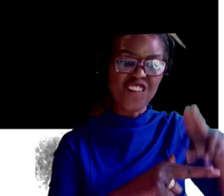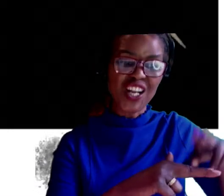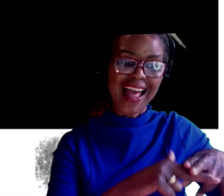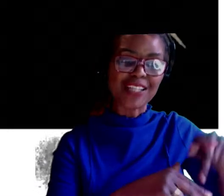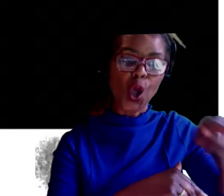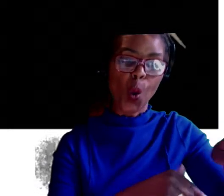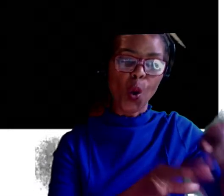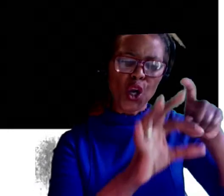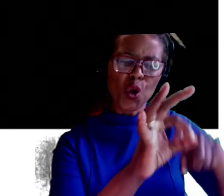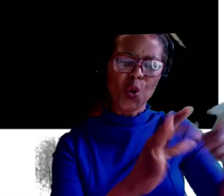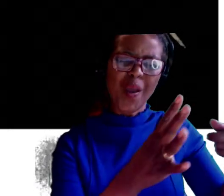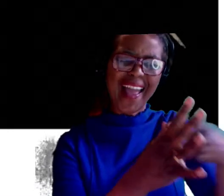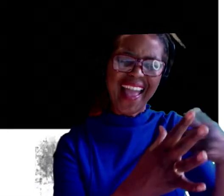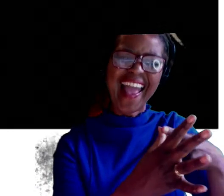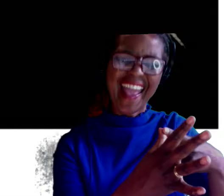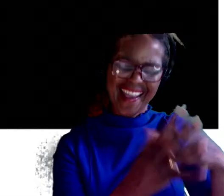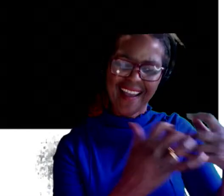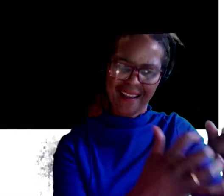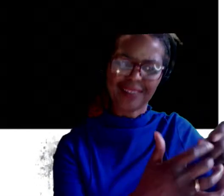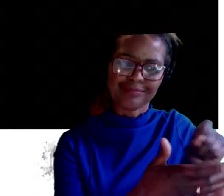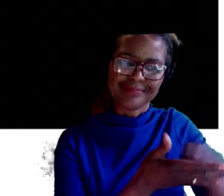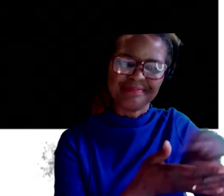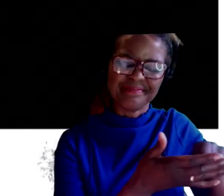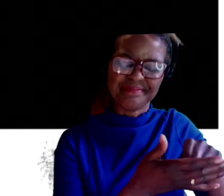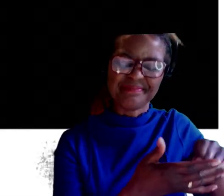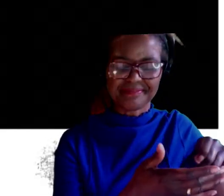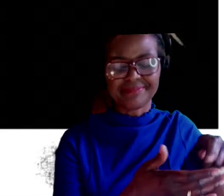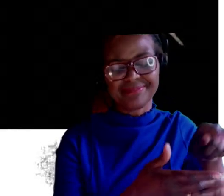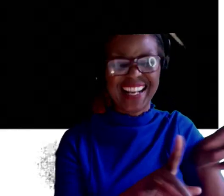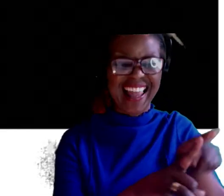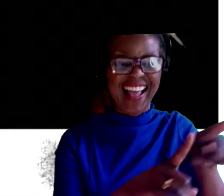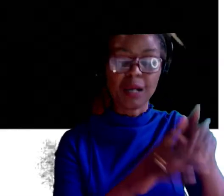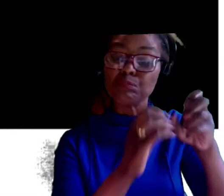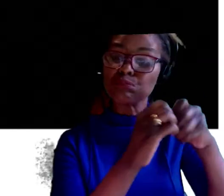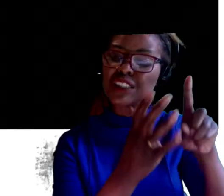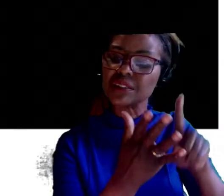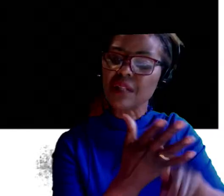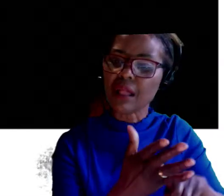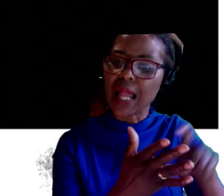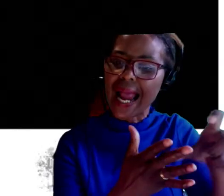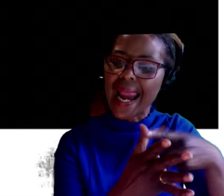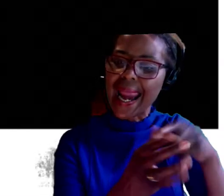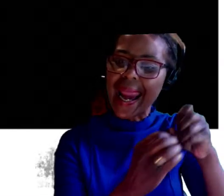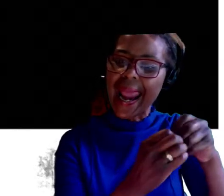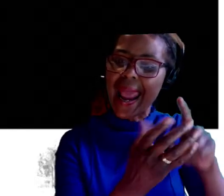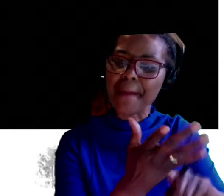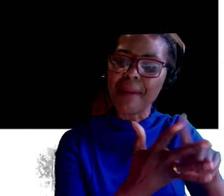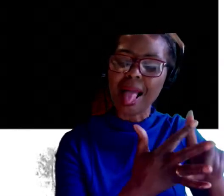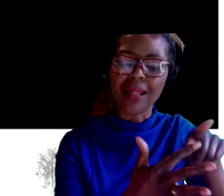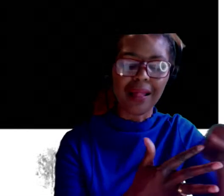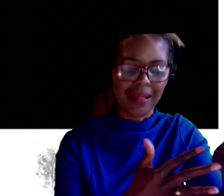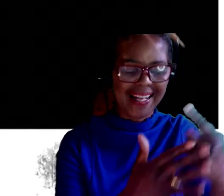I'm very much imagining resembles the Bristol Cable, the independent newspaper in this city.